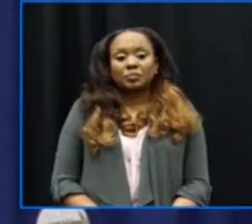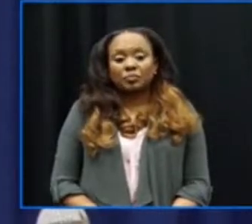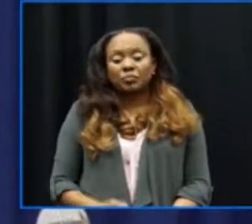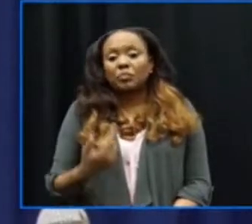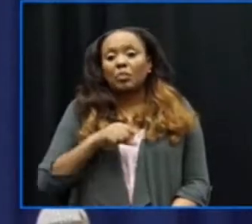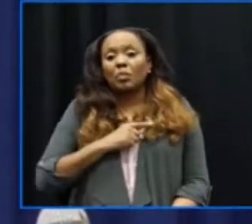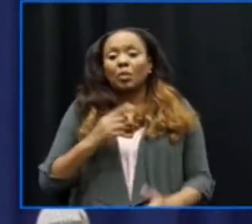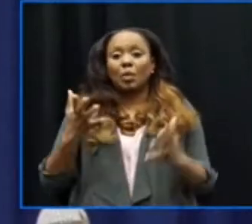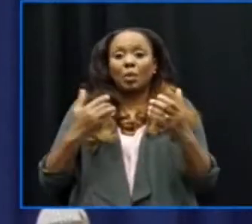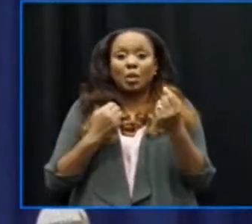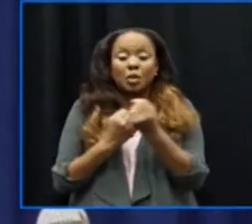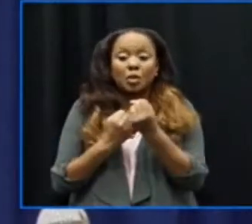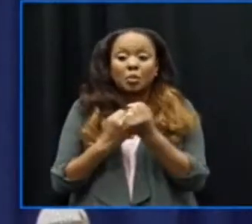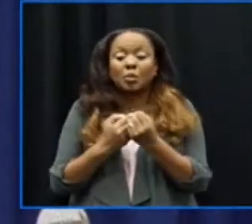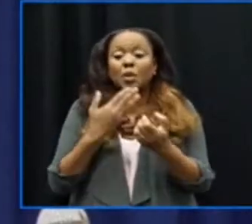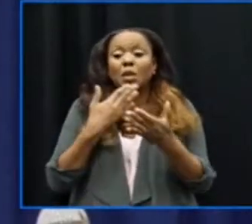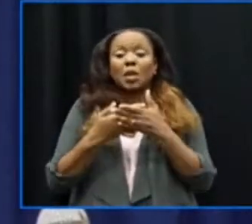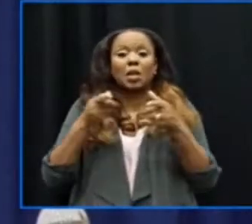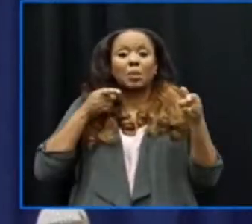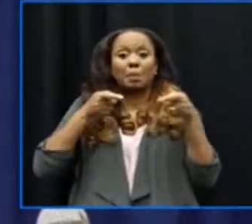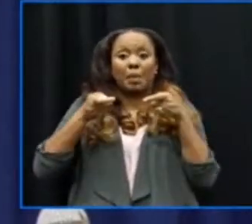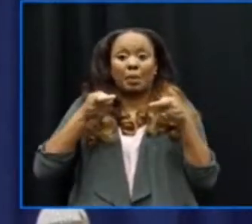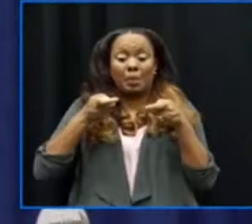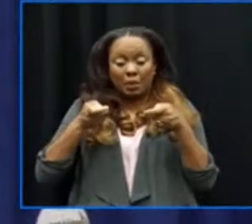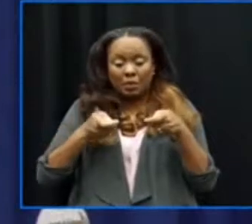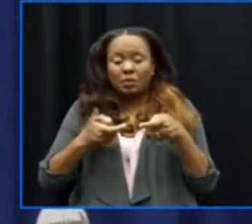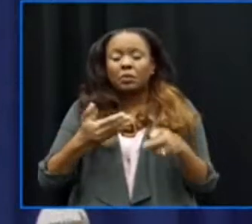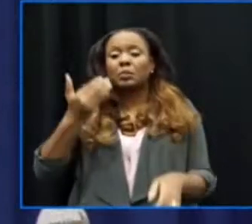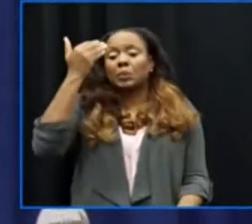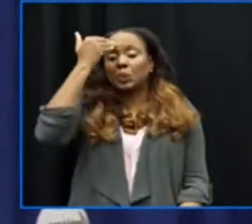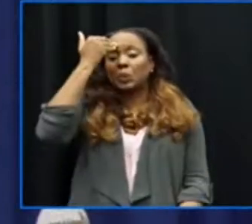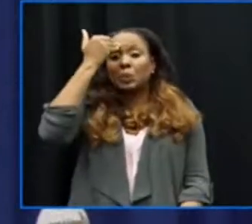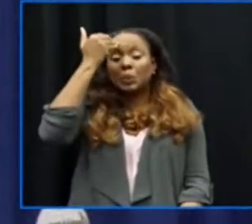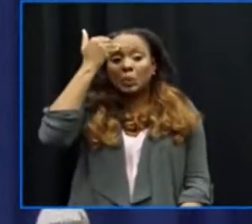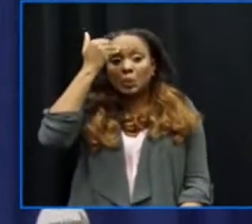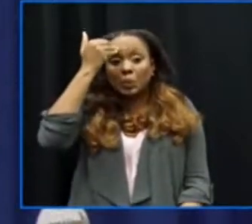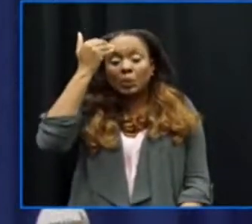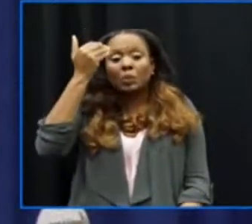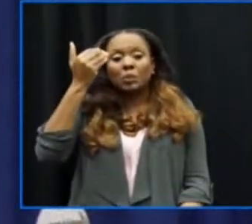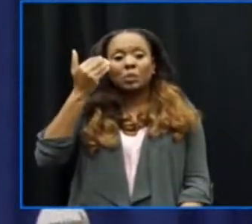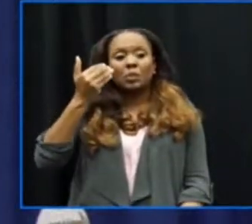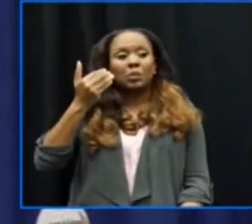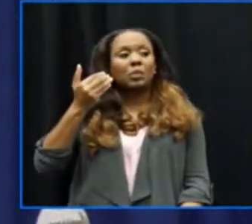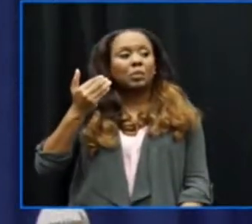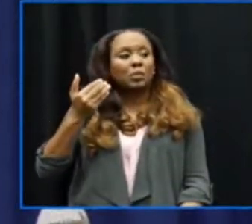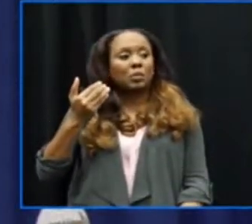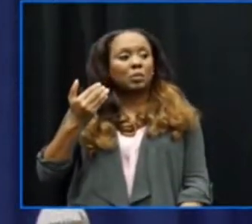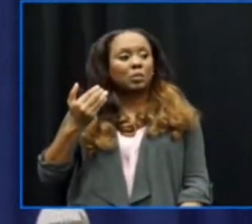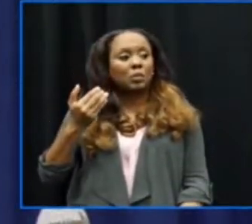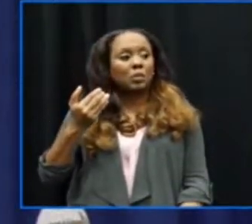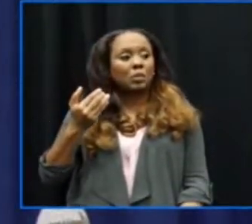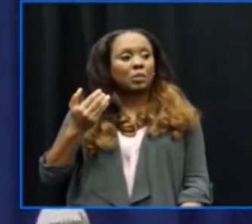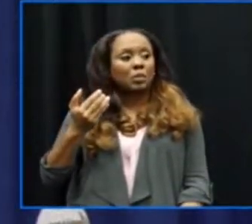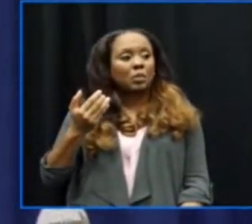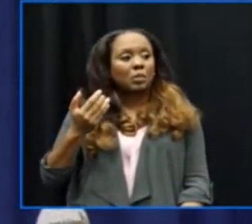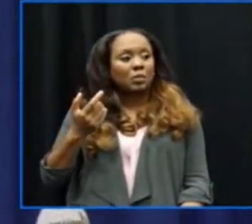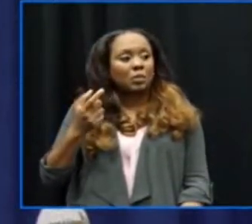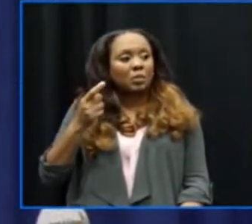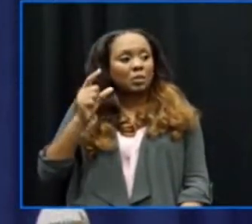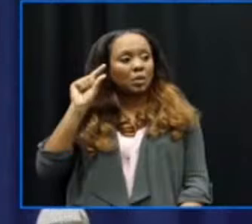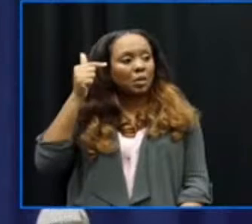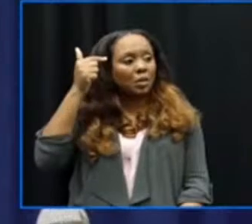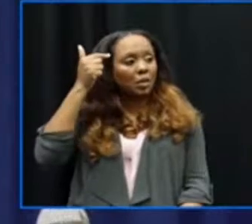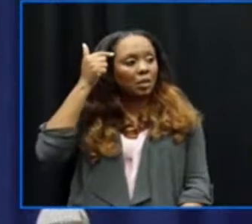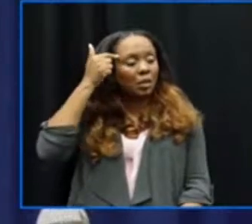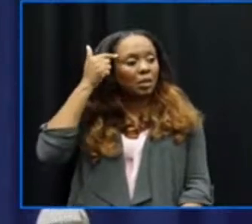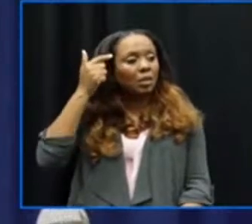good governance as we go forward. We are aware that we are potentially transitioning, we will transition. The government has stated